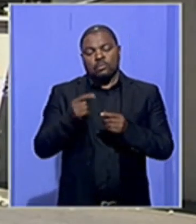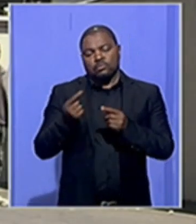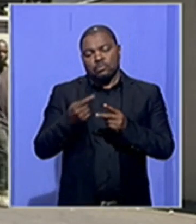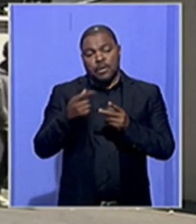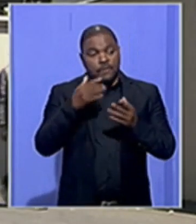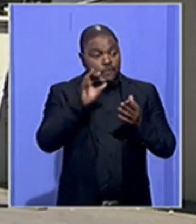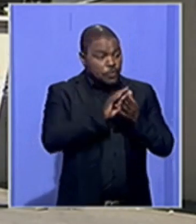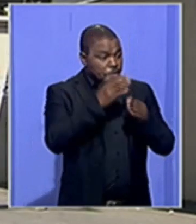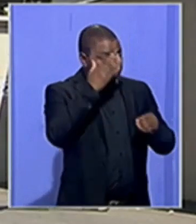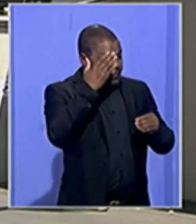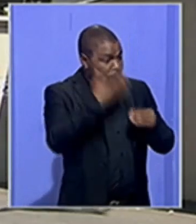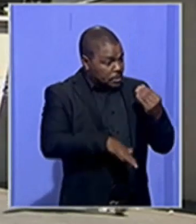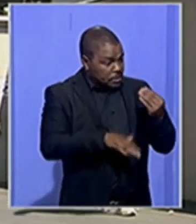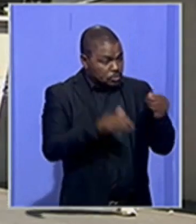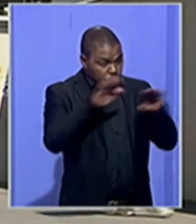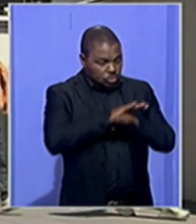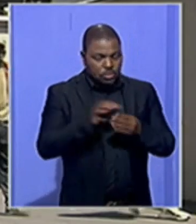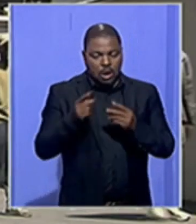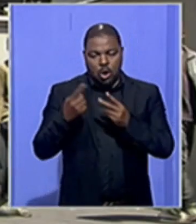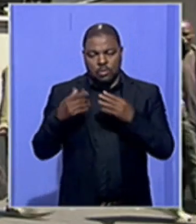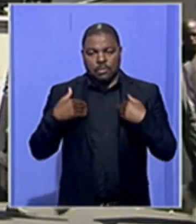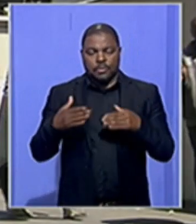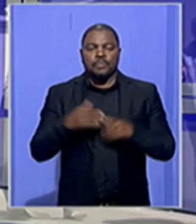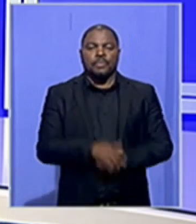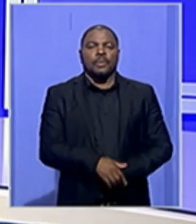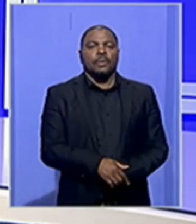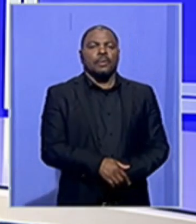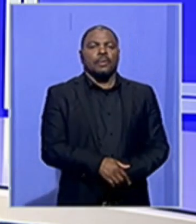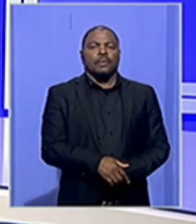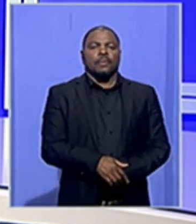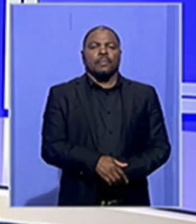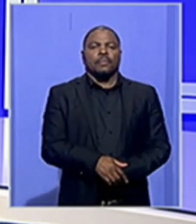tsa go vouta di tswalwa bosigo.